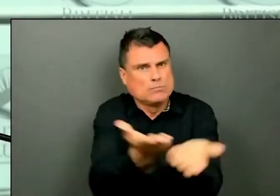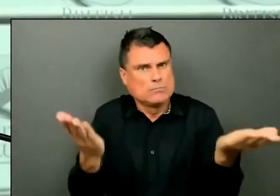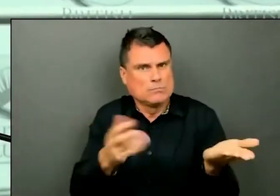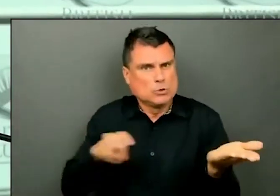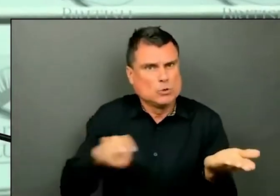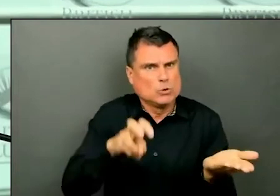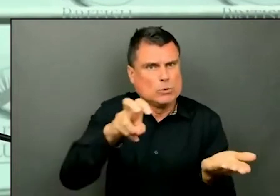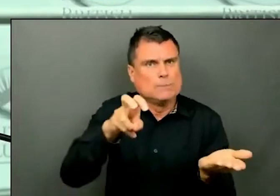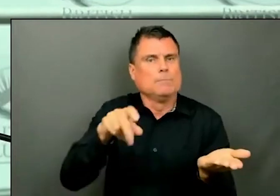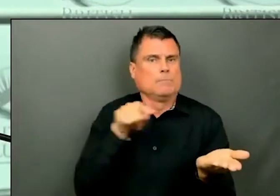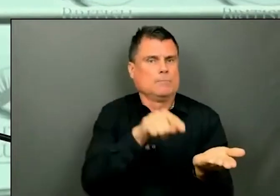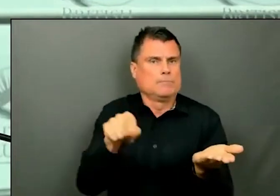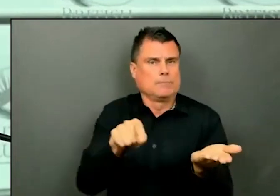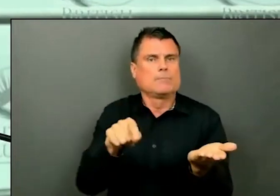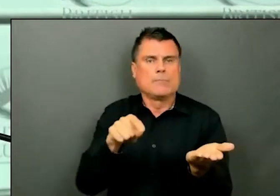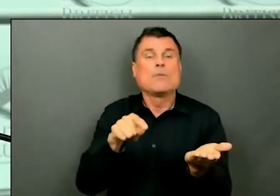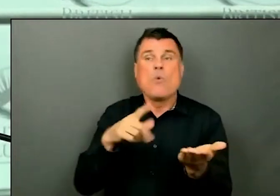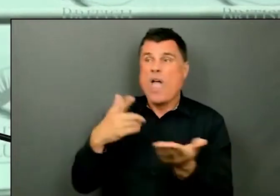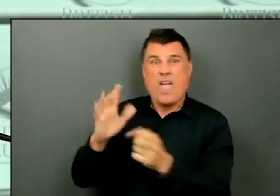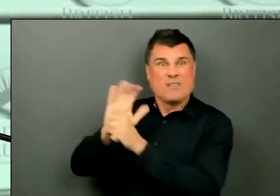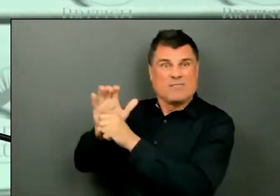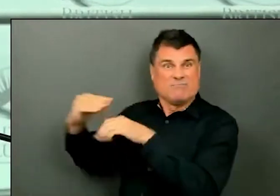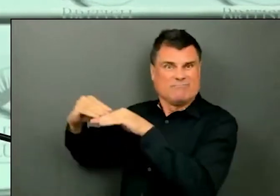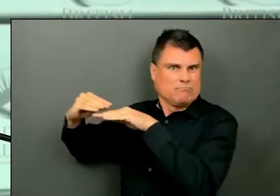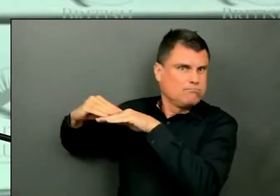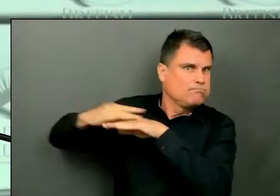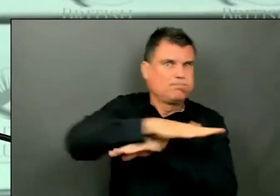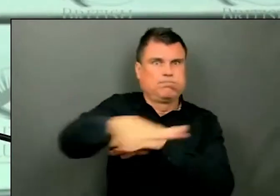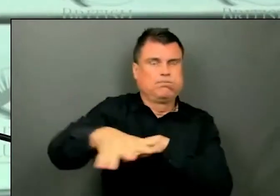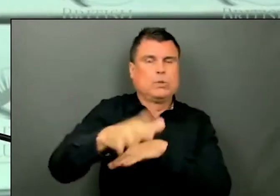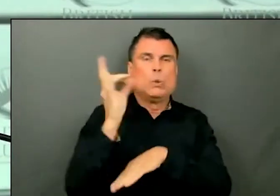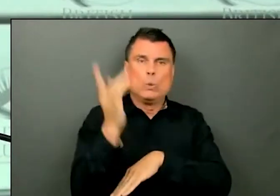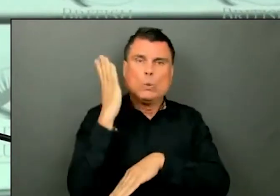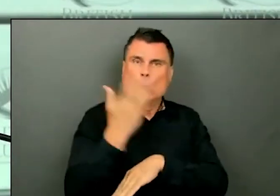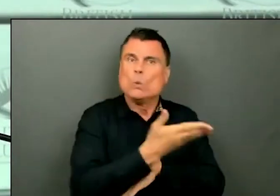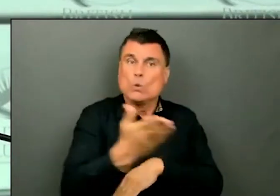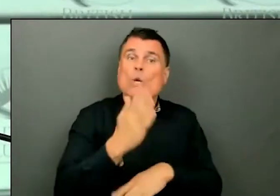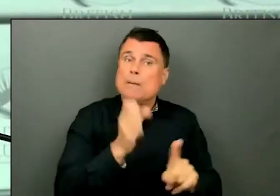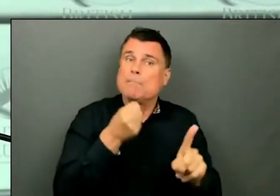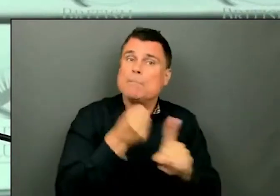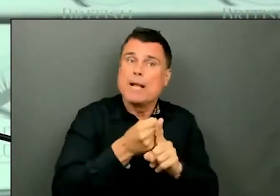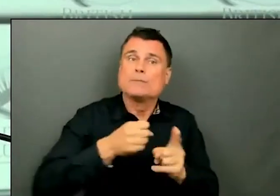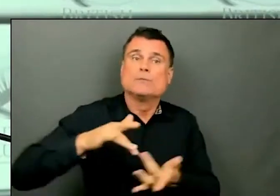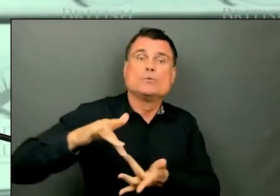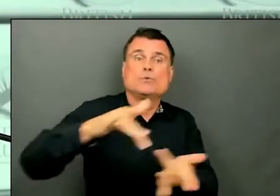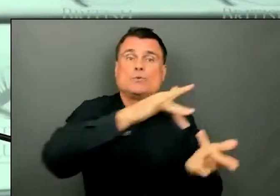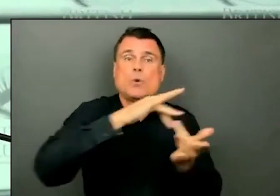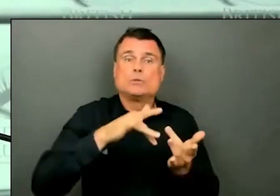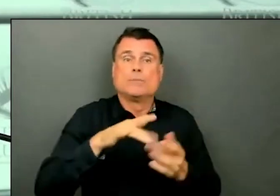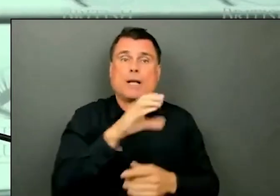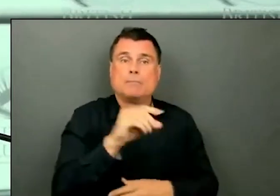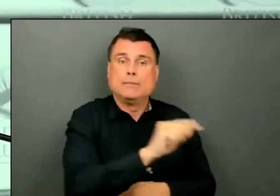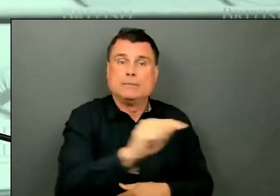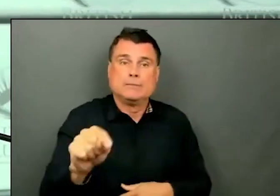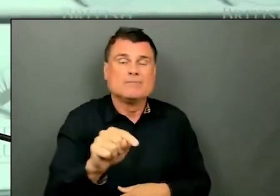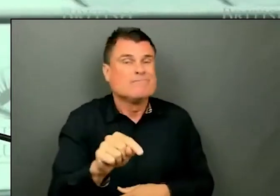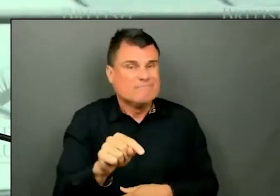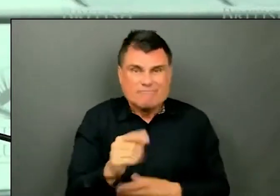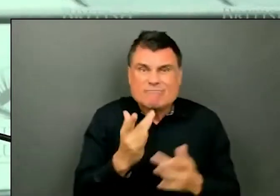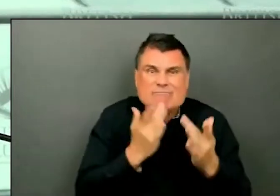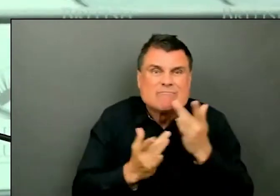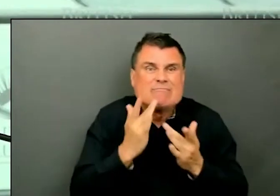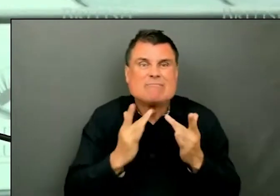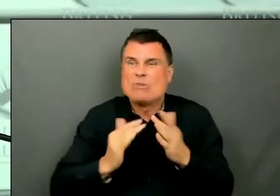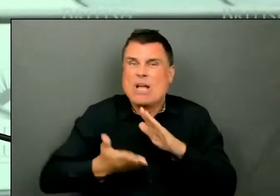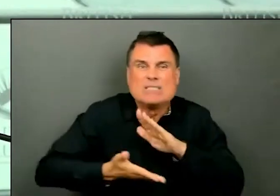tourism businesses. From small businesses trying to stay open safely and keep people working to rent payments and cash flow for